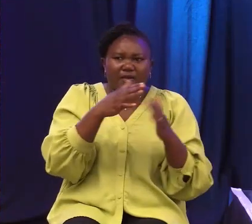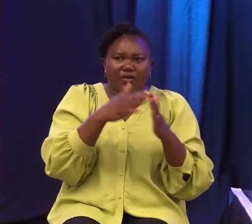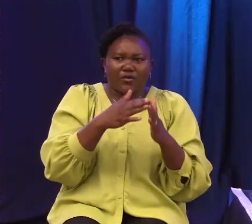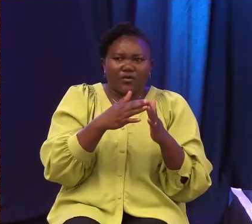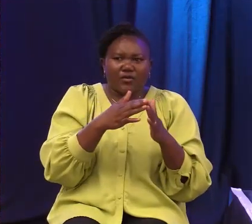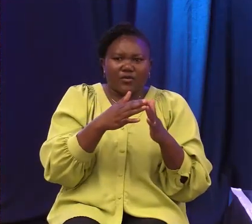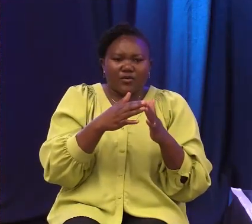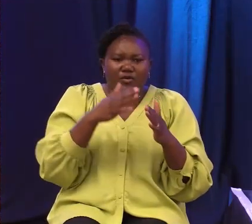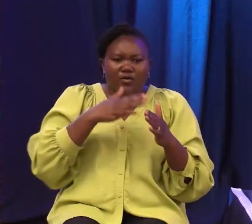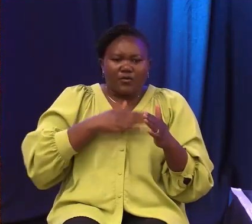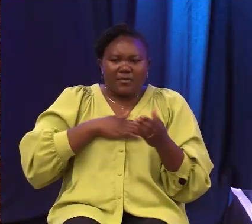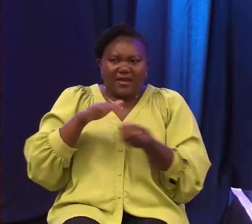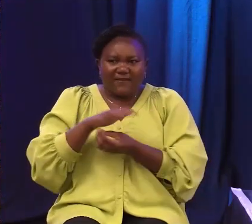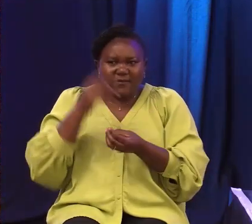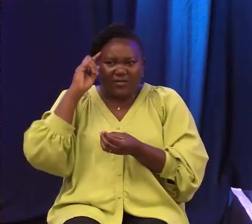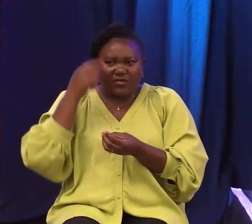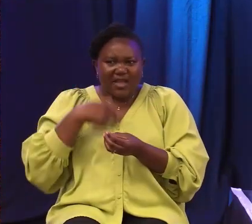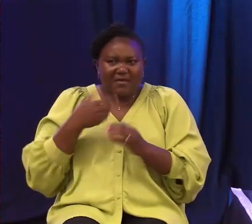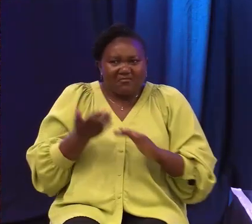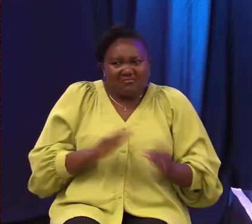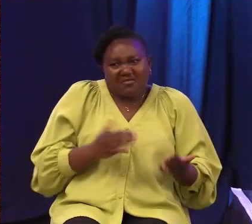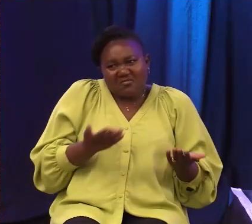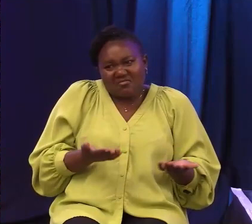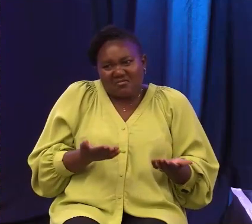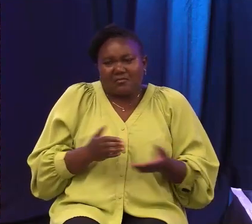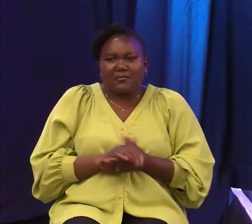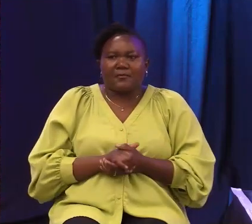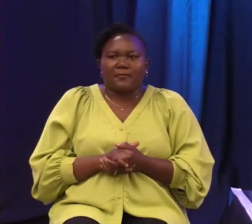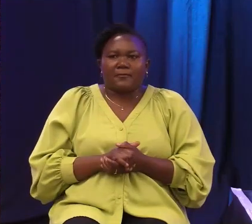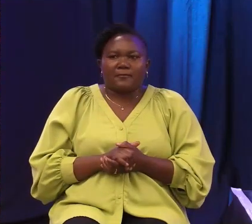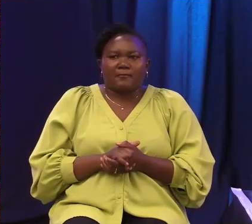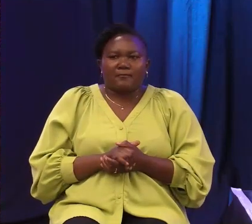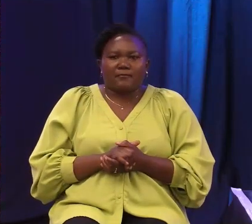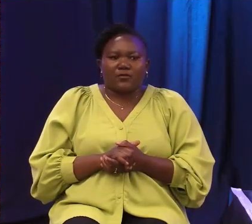my family thought it was the end of the battle.